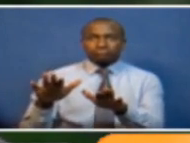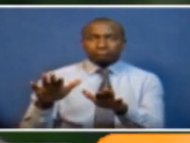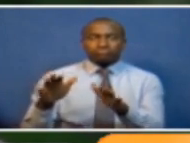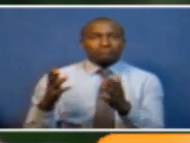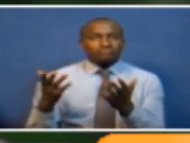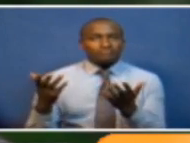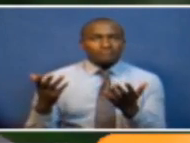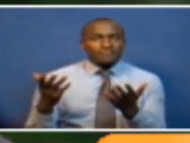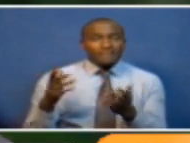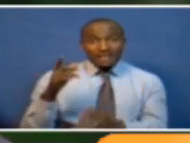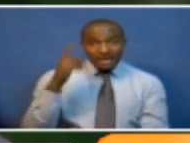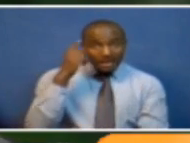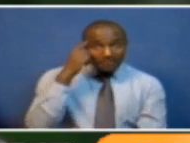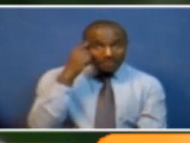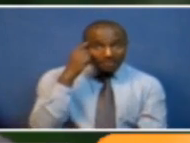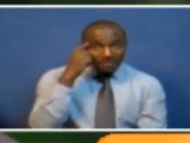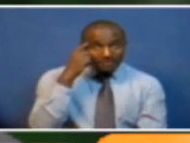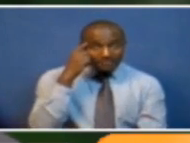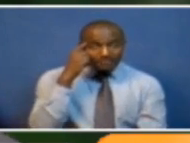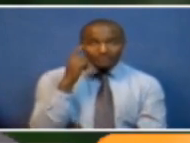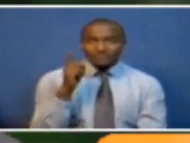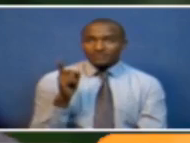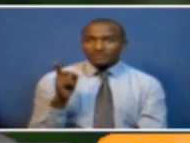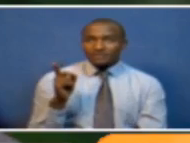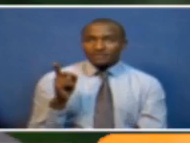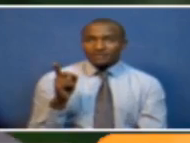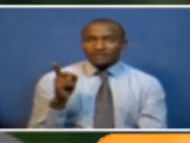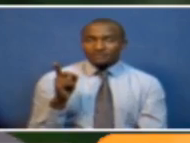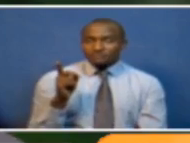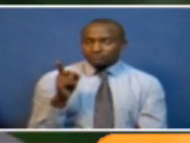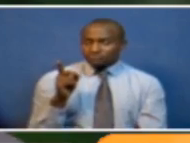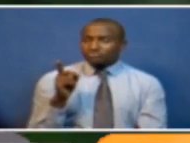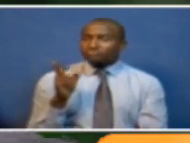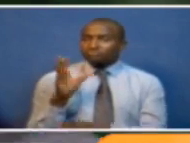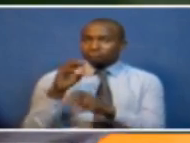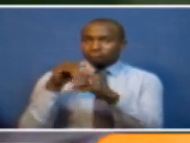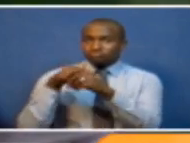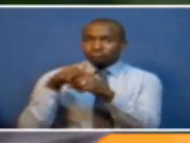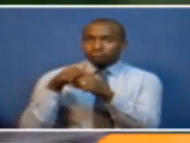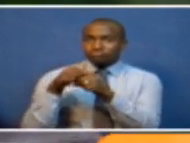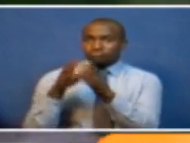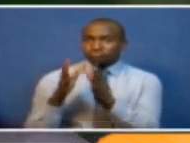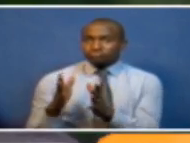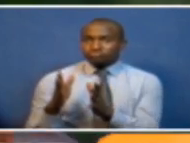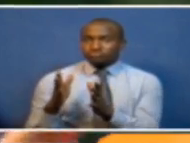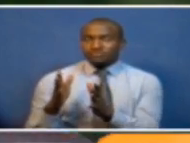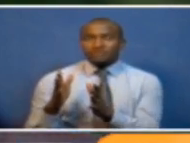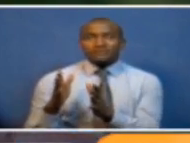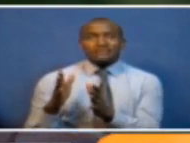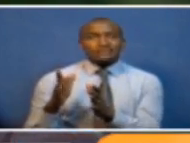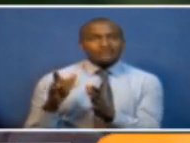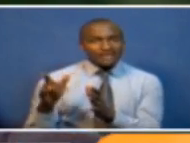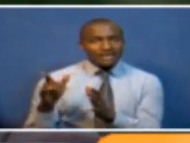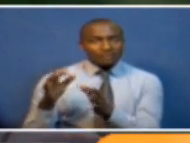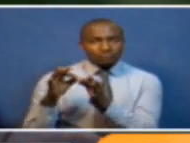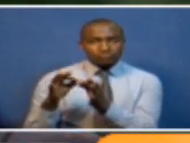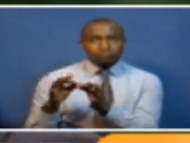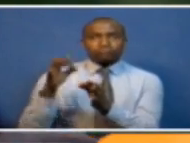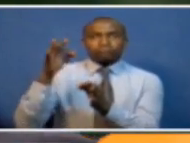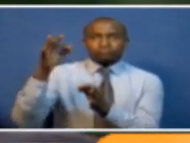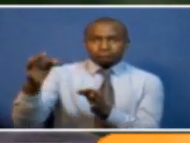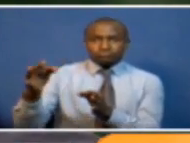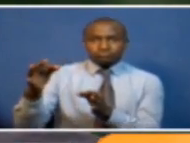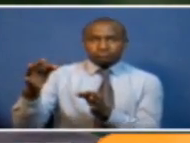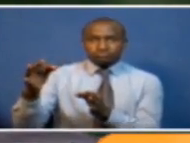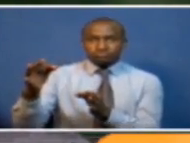and it's important to remember that the investors have actually sacrificed quite a bit, because they have postponed, you know, you talked about the ROI.